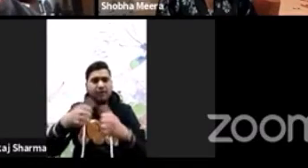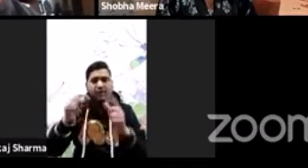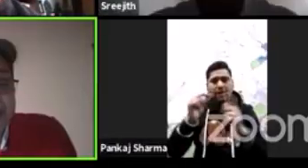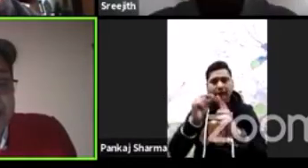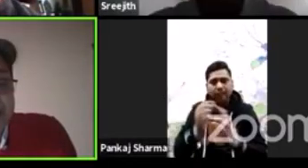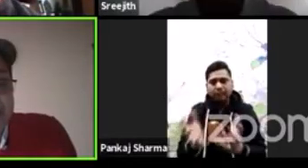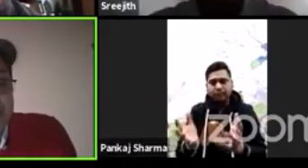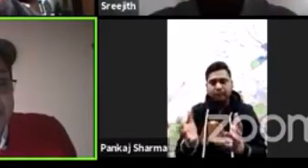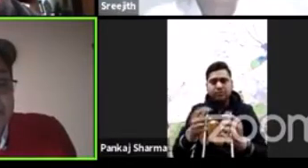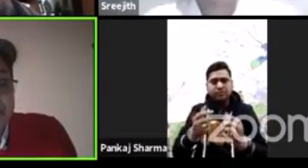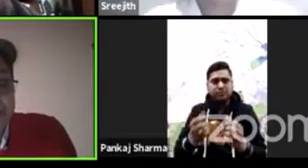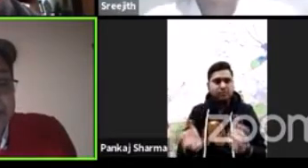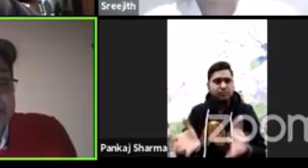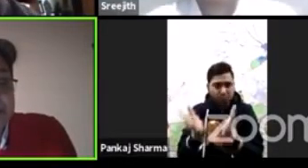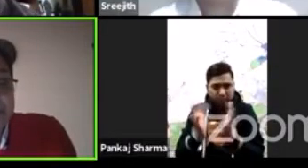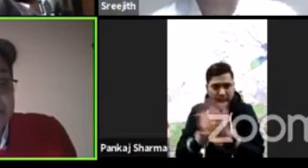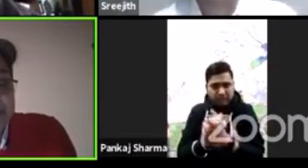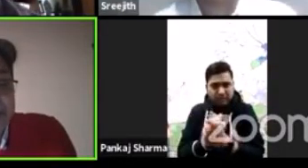for